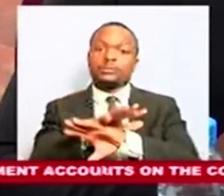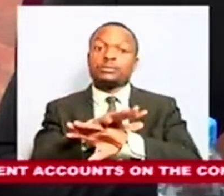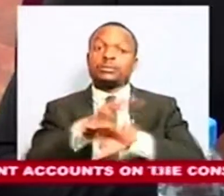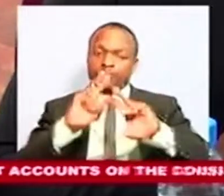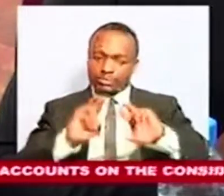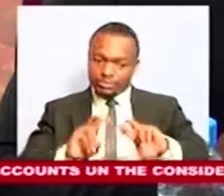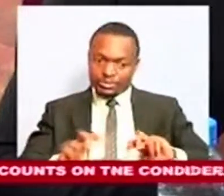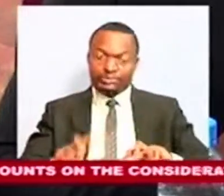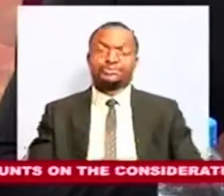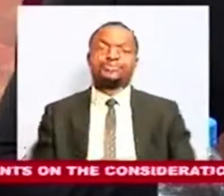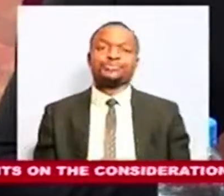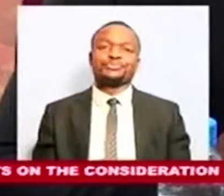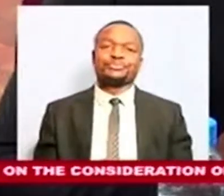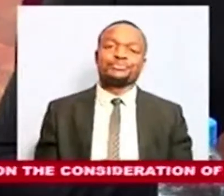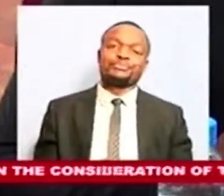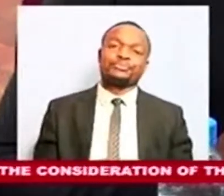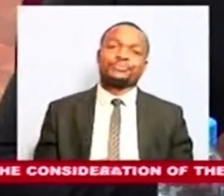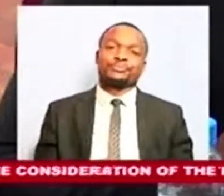verification.